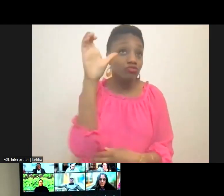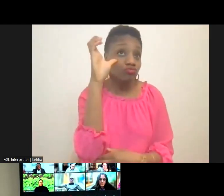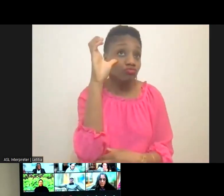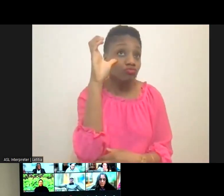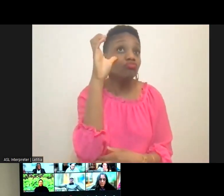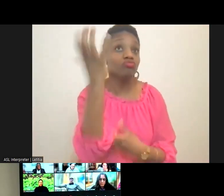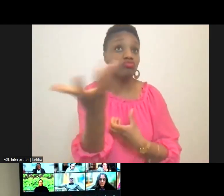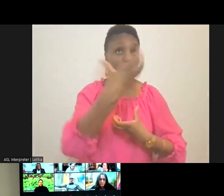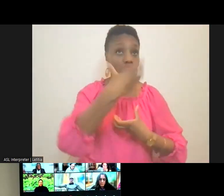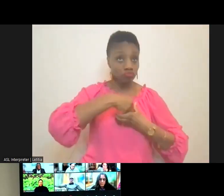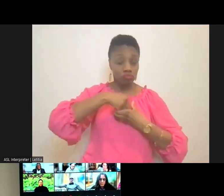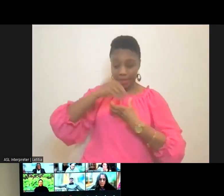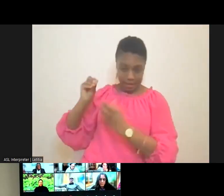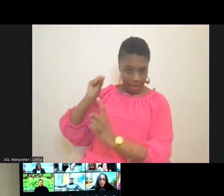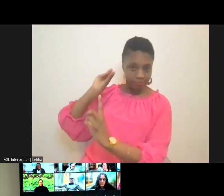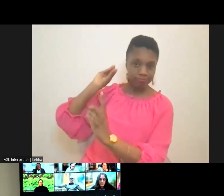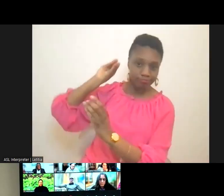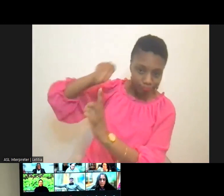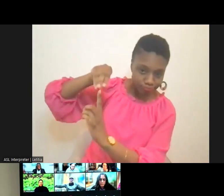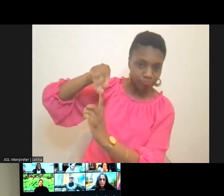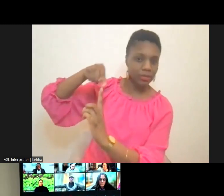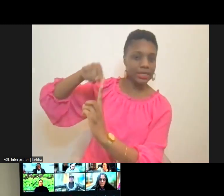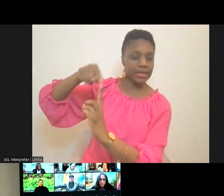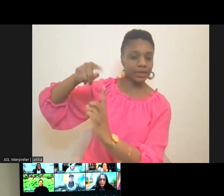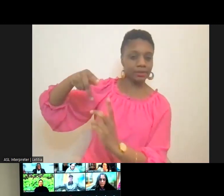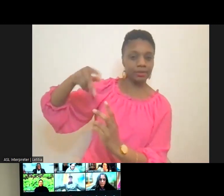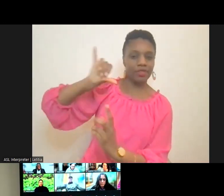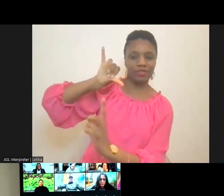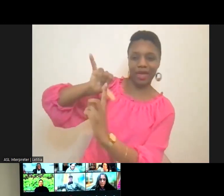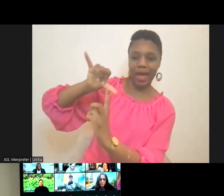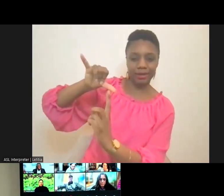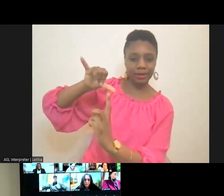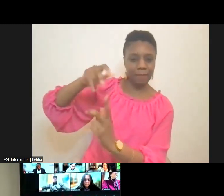feedback into the recommendations of the council, of his council.